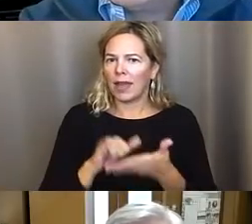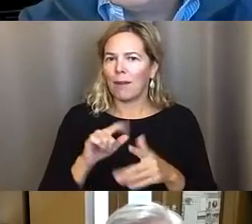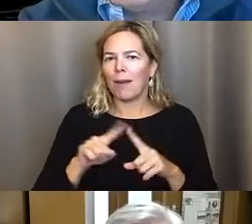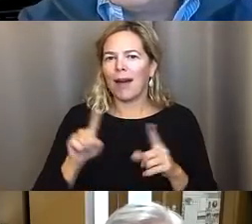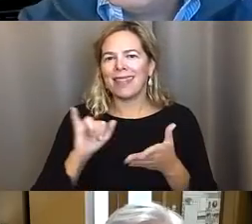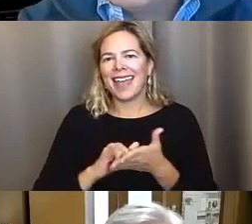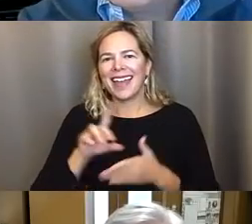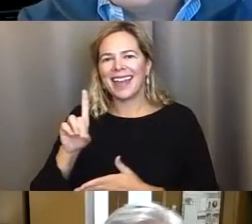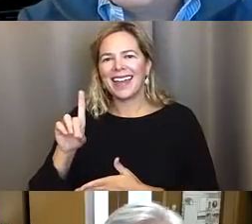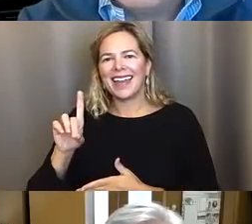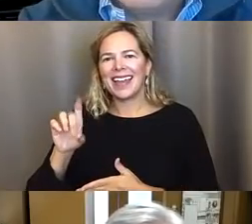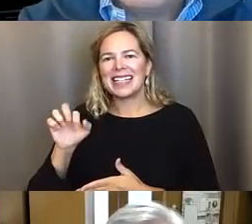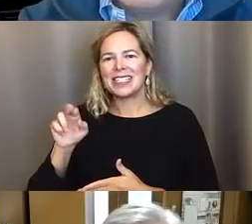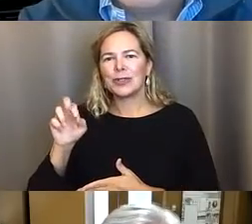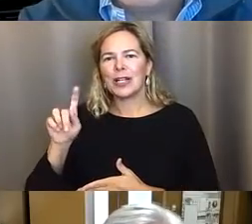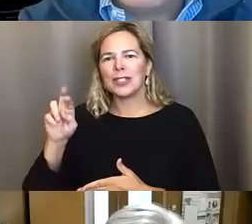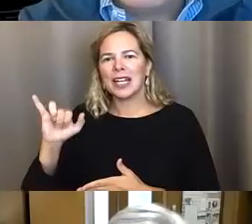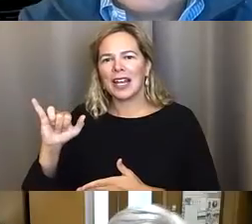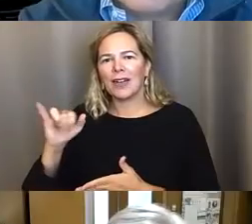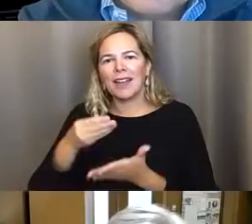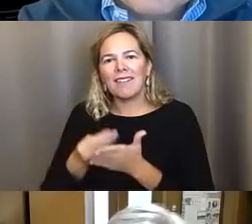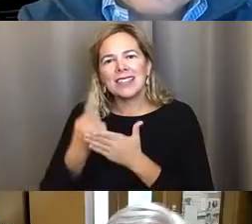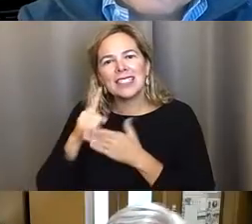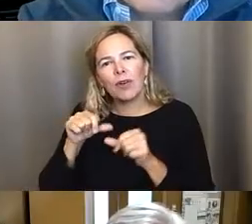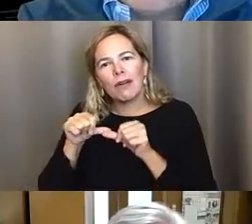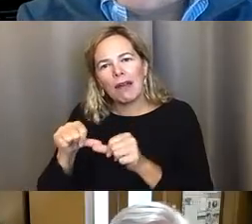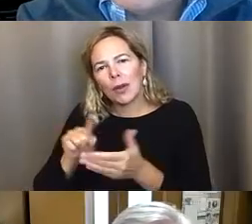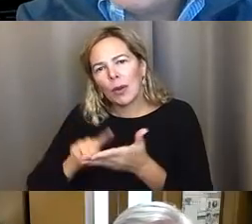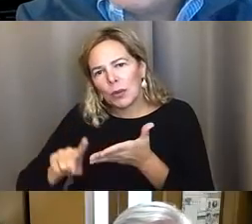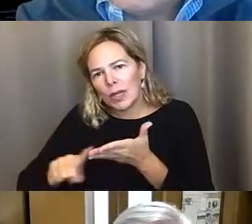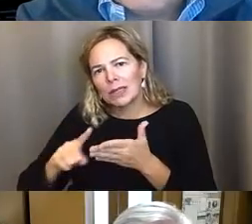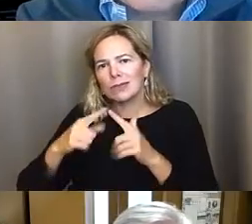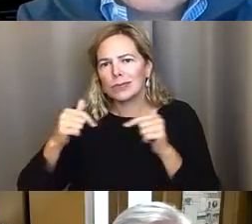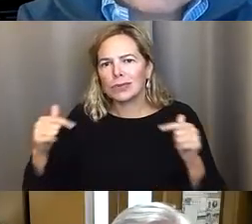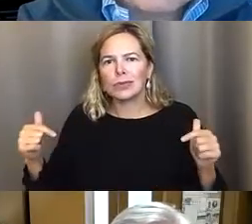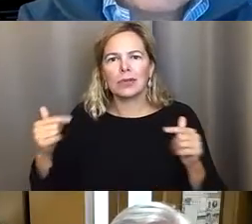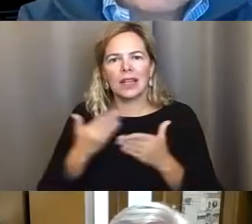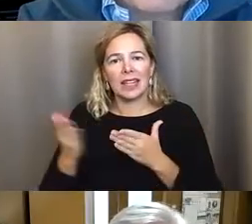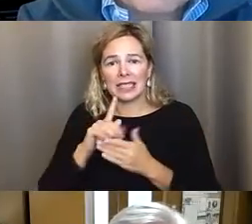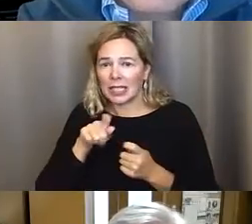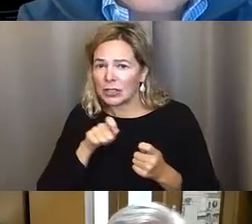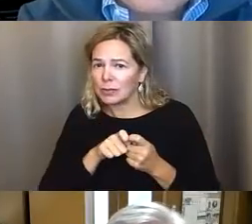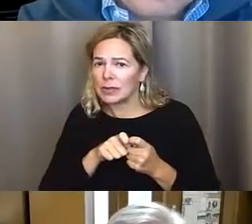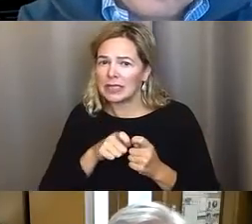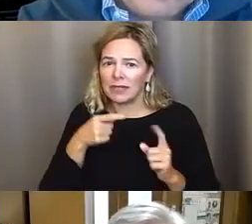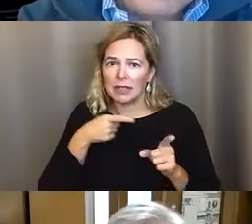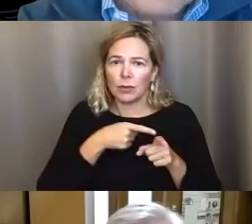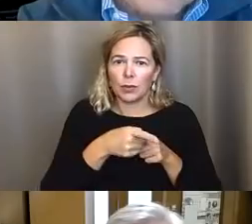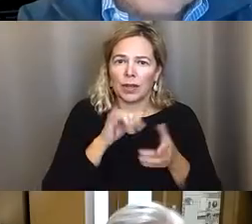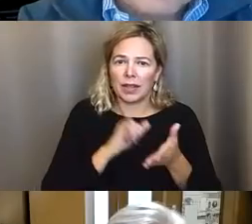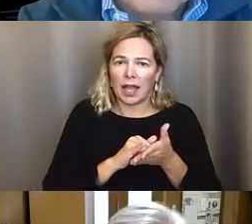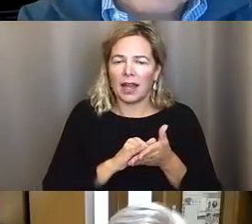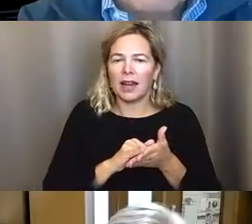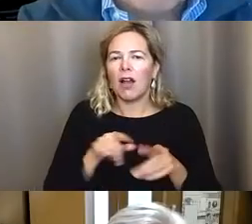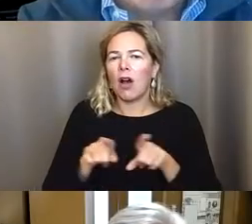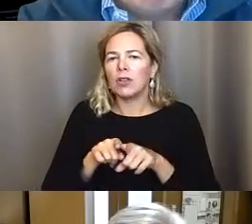are available to fund ongoing research and a variety of things that are fairly specifically addressed in that list. And Steve Kunkel also, who's